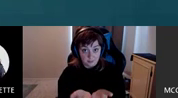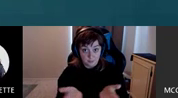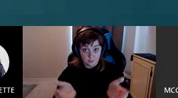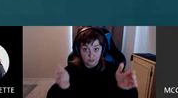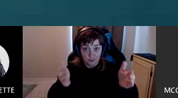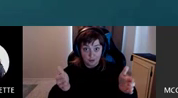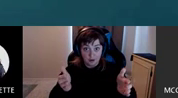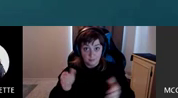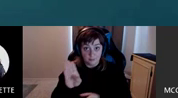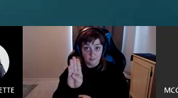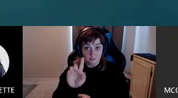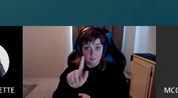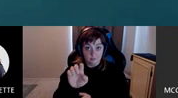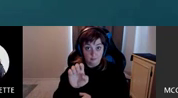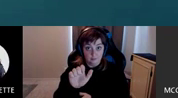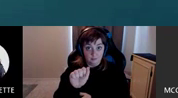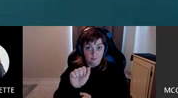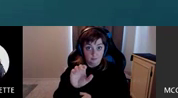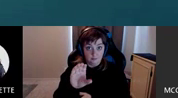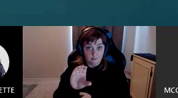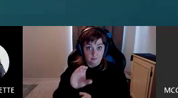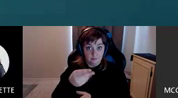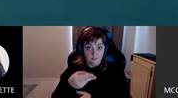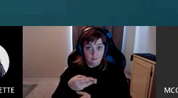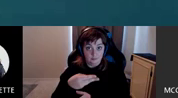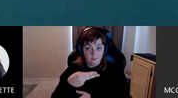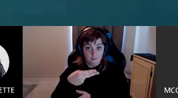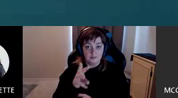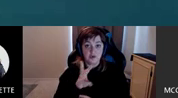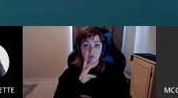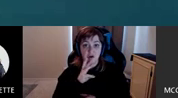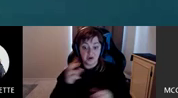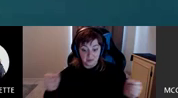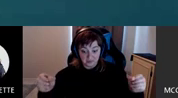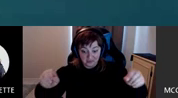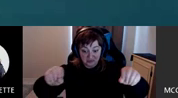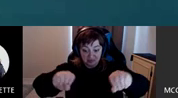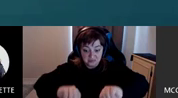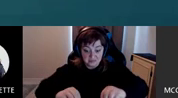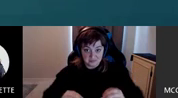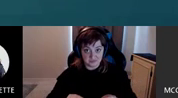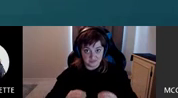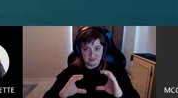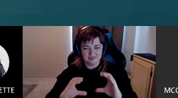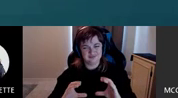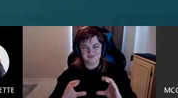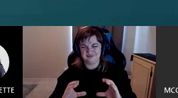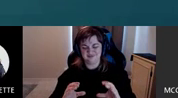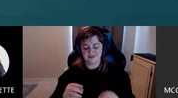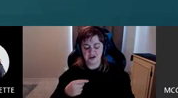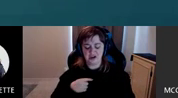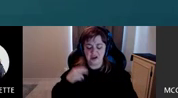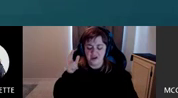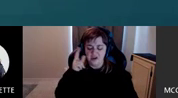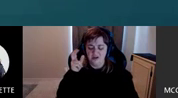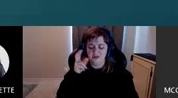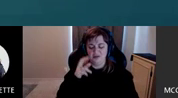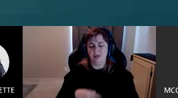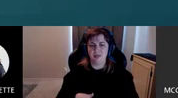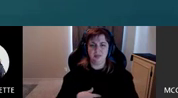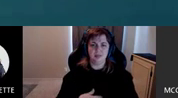And when I was listening to the story the other day, it was making me so sick to my stomach that like